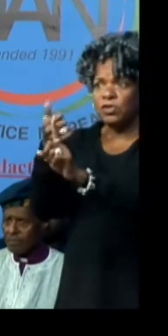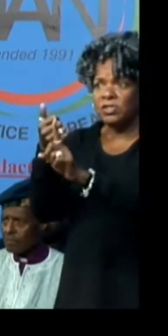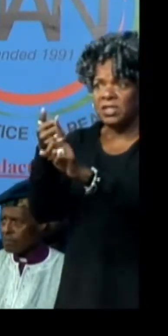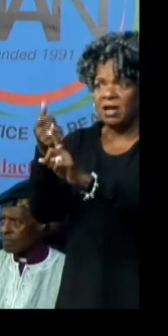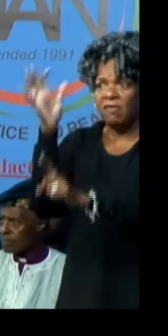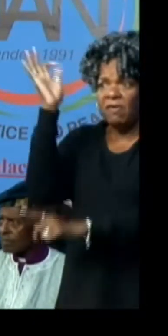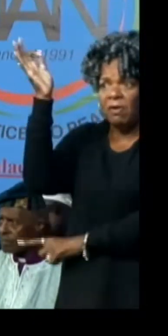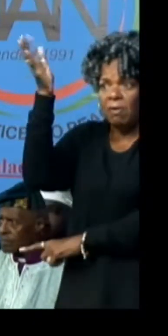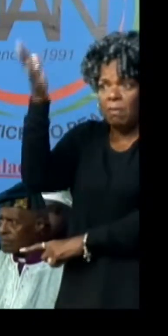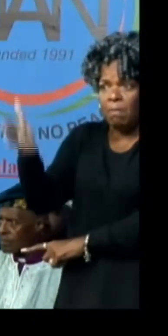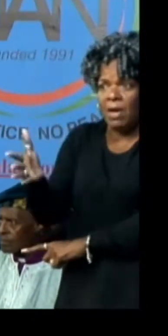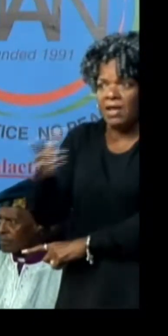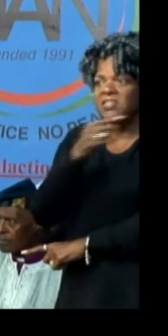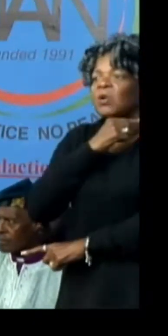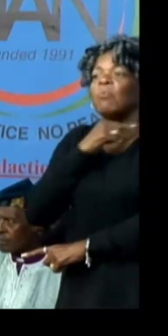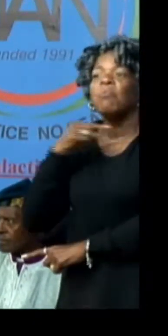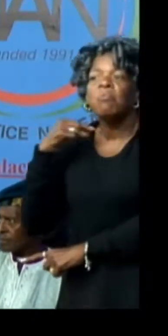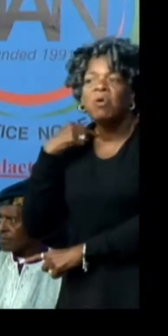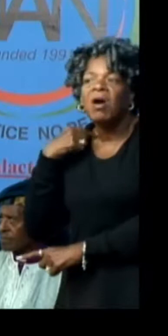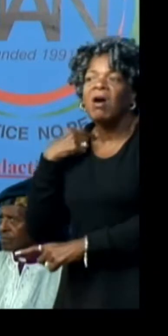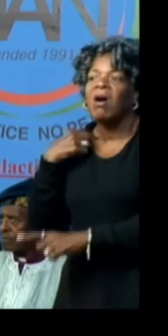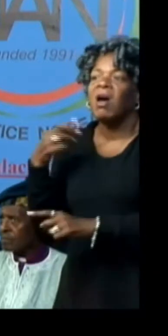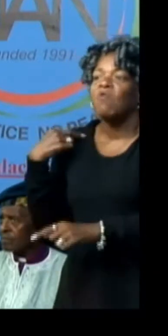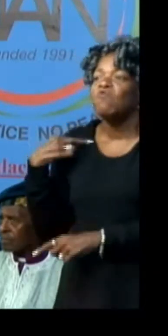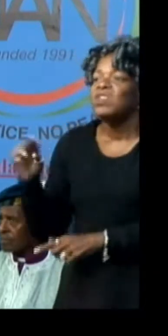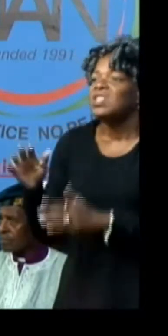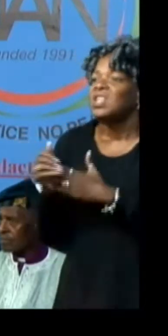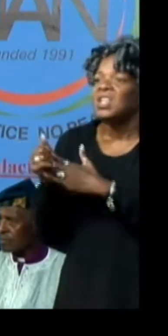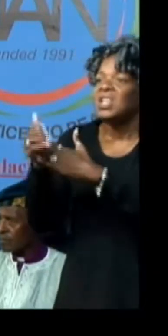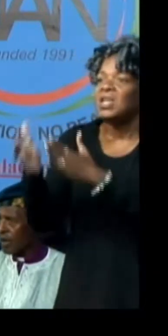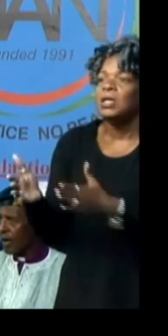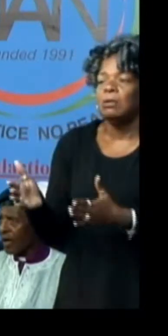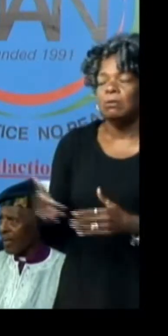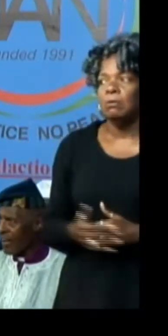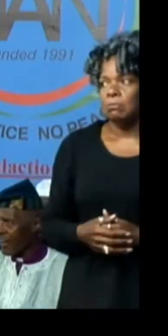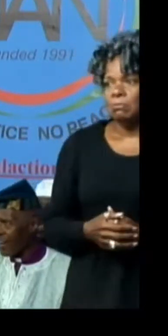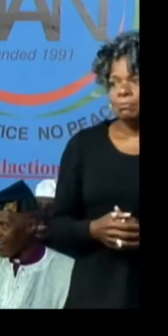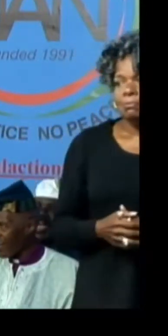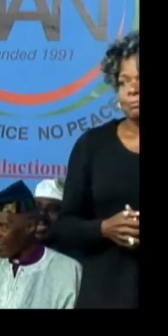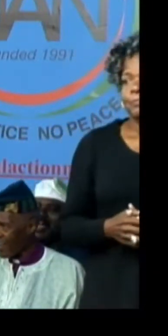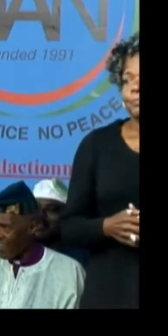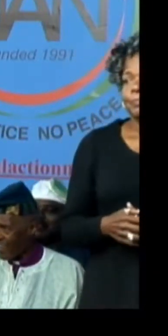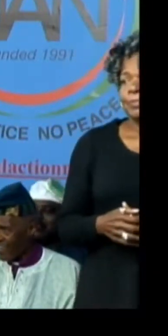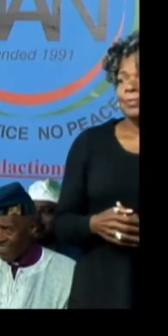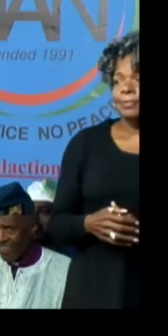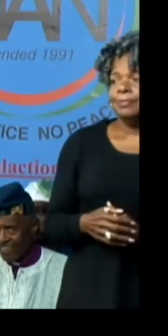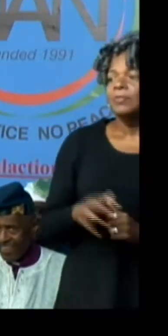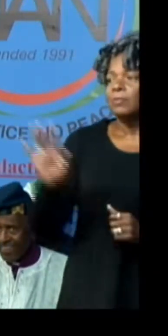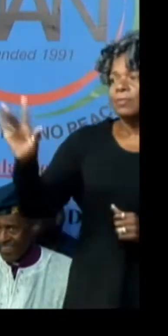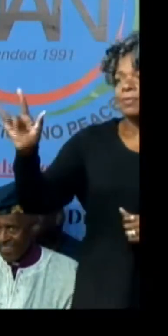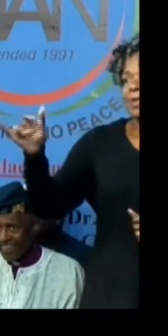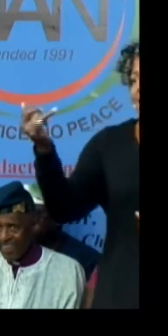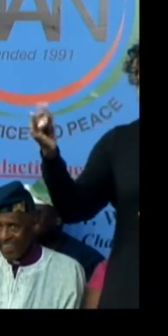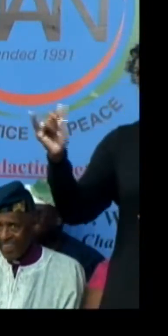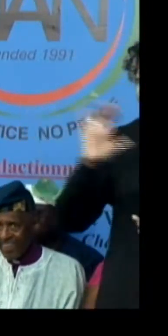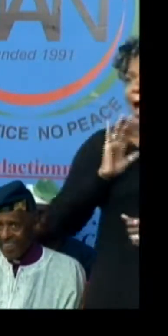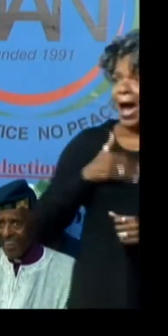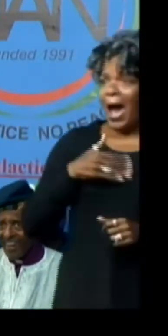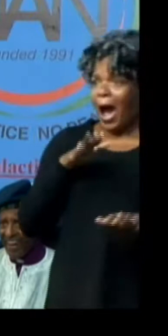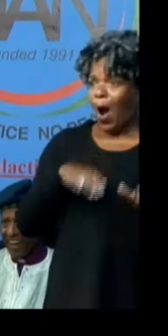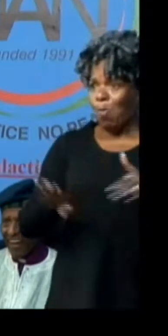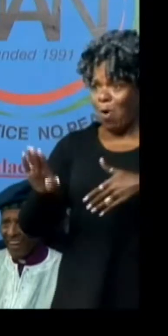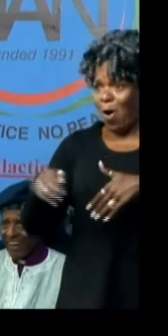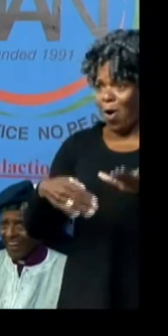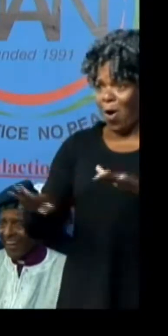going to be, I don't want him to skate. We're not going to do thousands of miles that day. We're going from Martin Luther King's